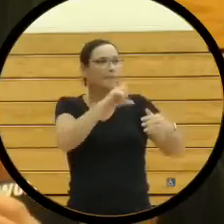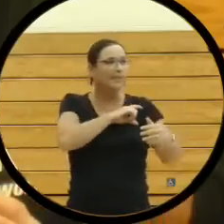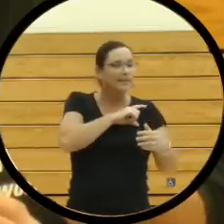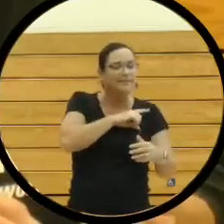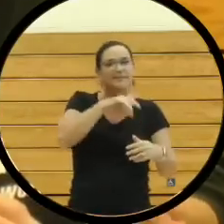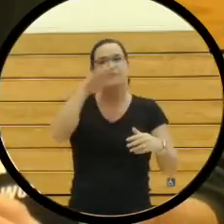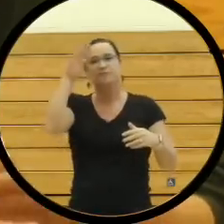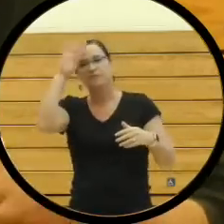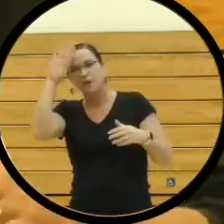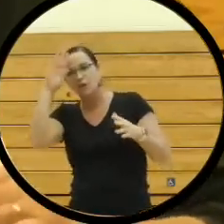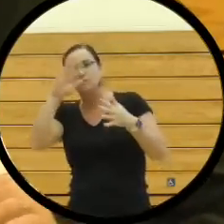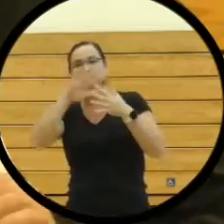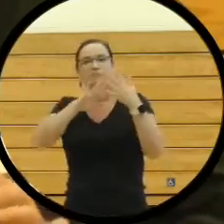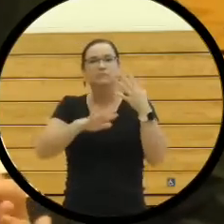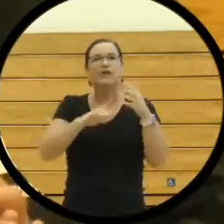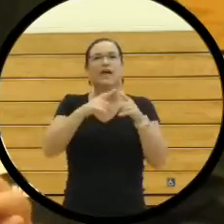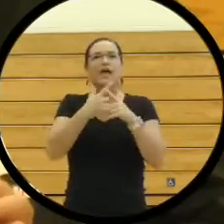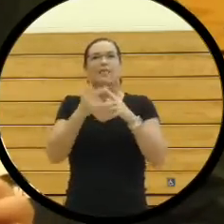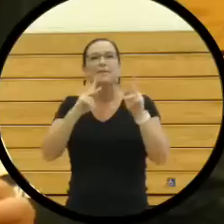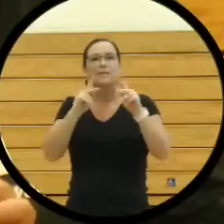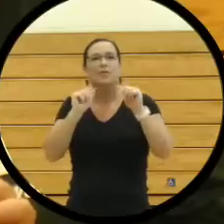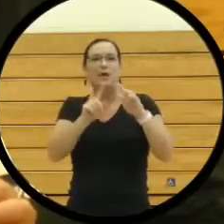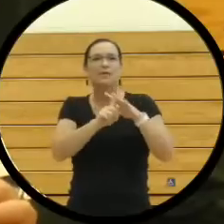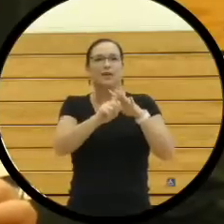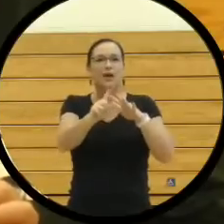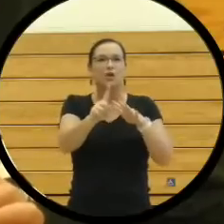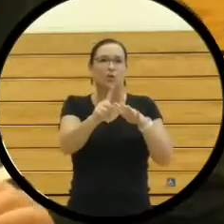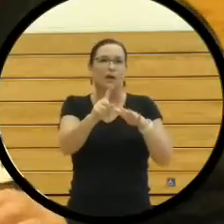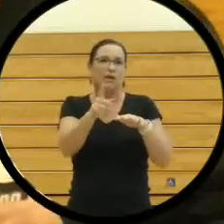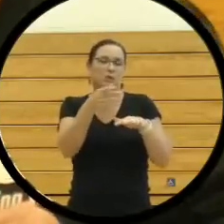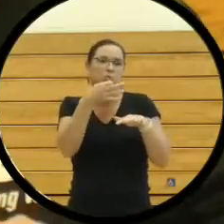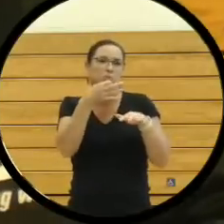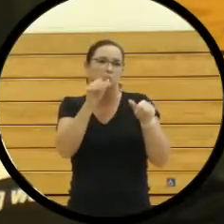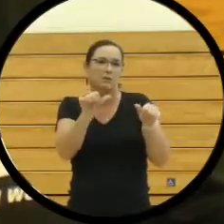people gets to people as they're leaving their houses and stuff, right?